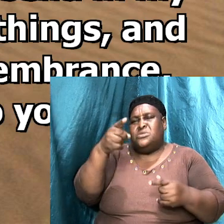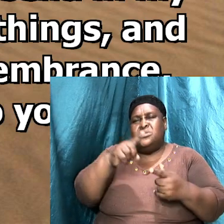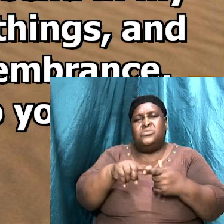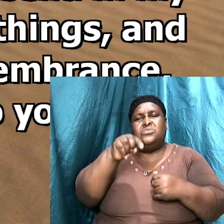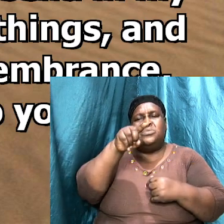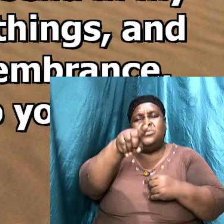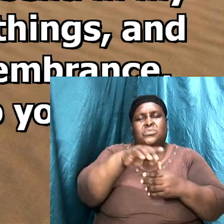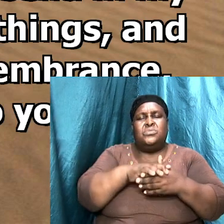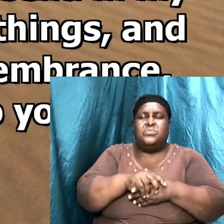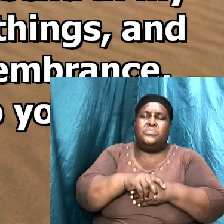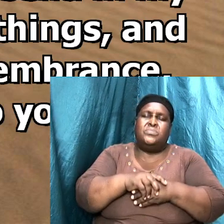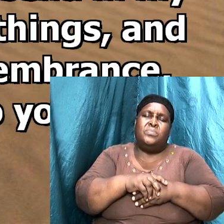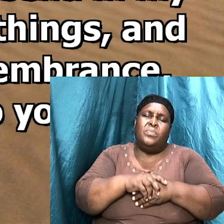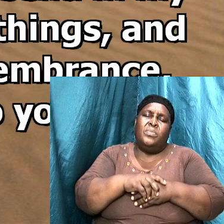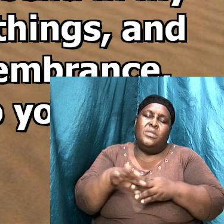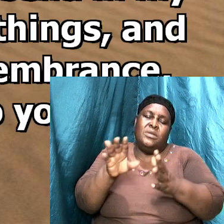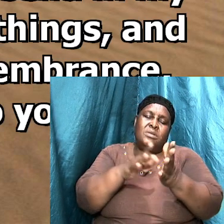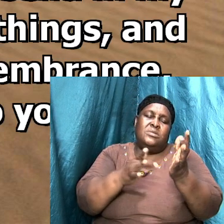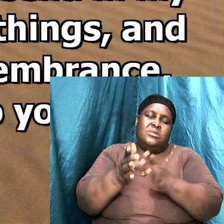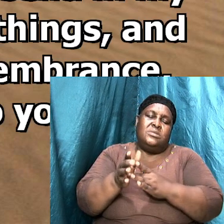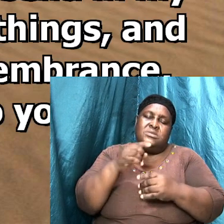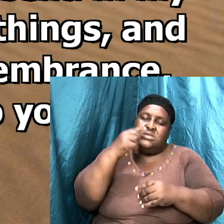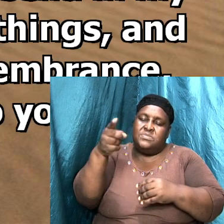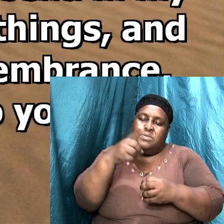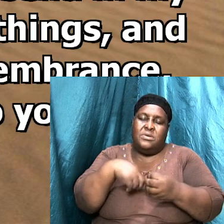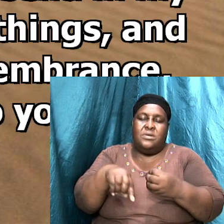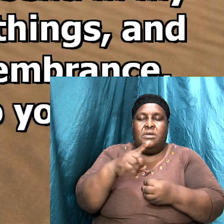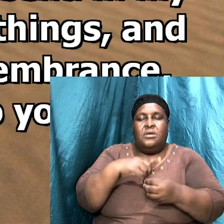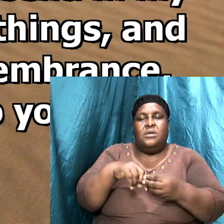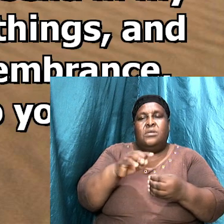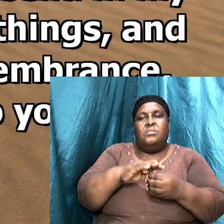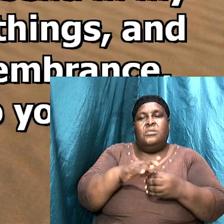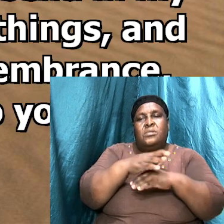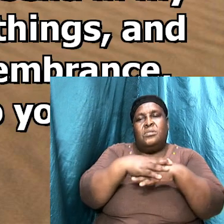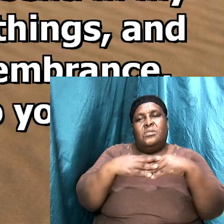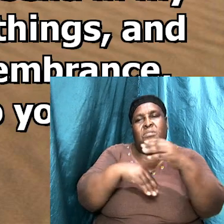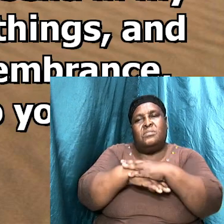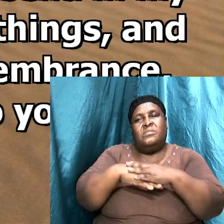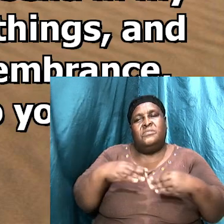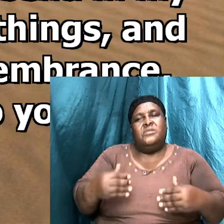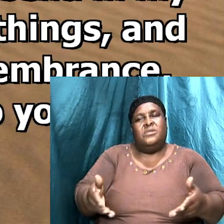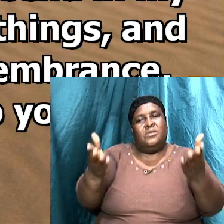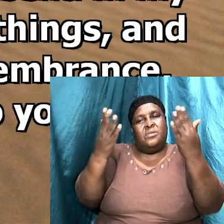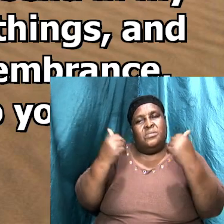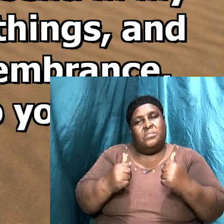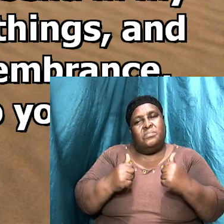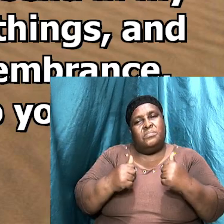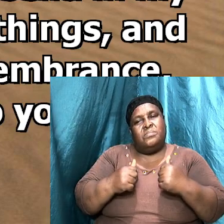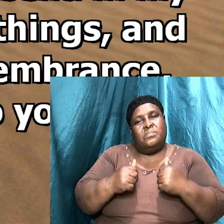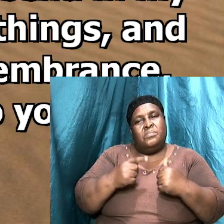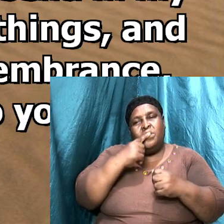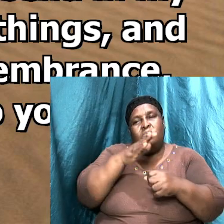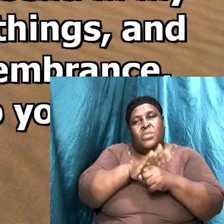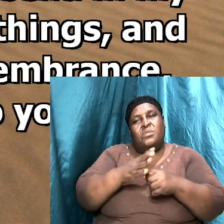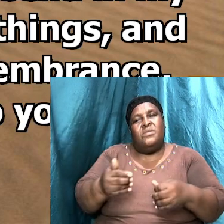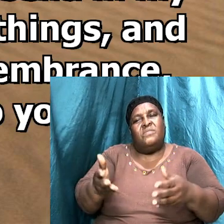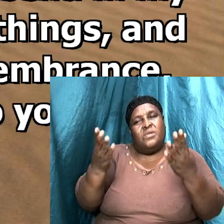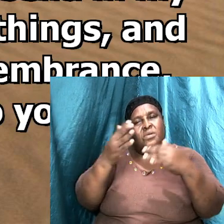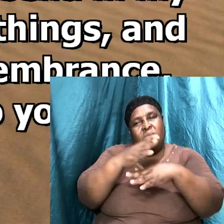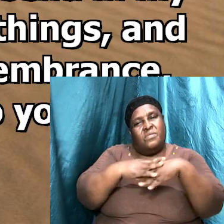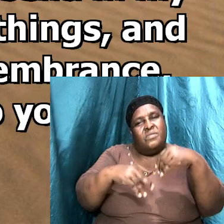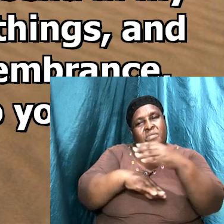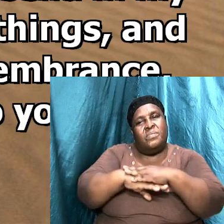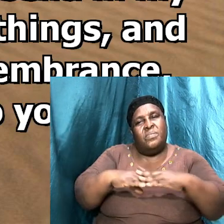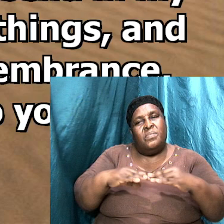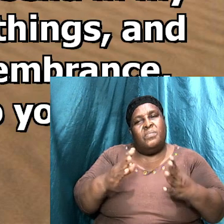so Jesus spoke about the comforter coming the promise of the comforter let us look now at